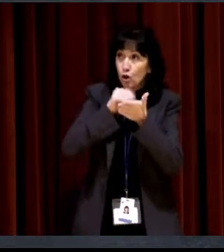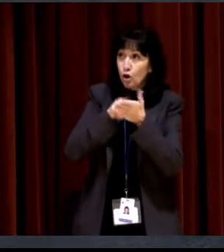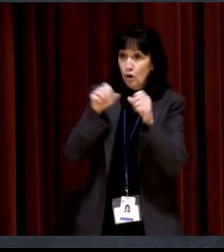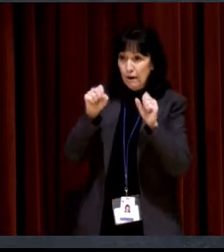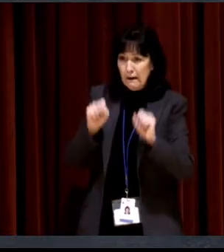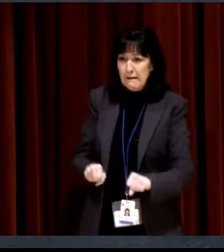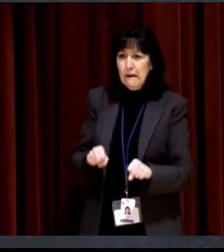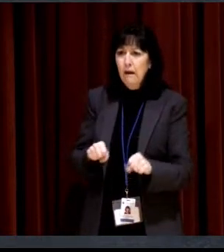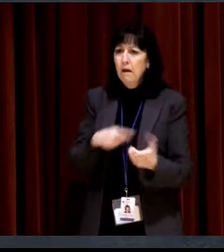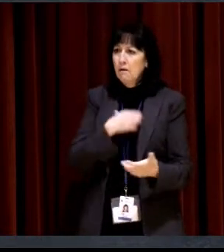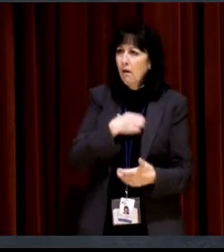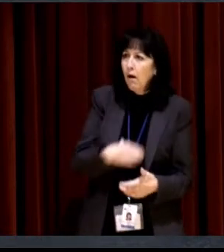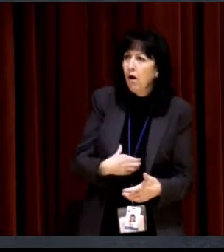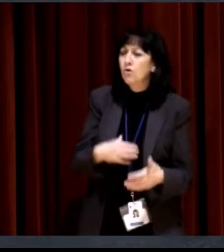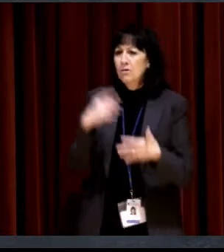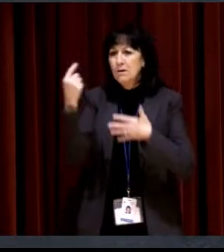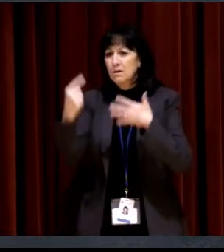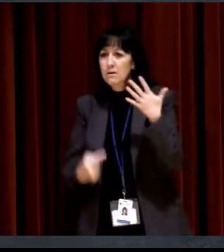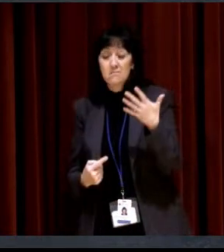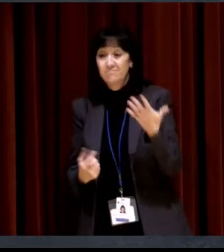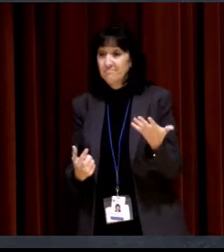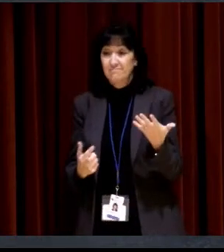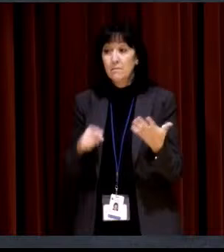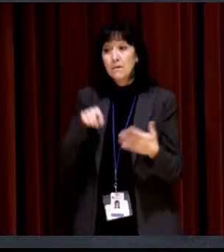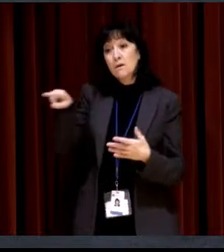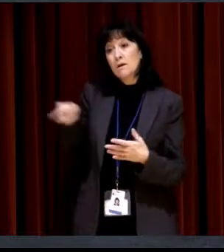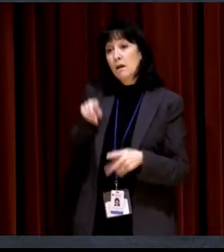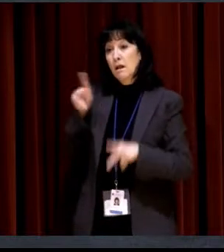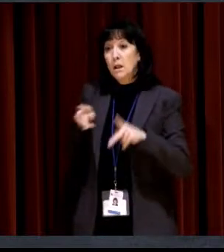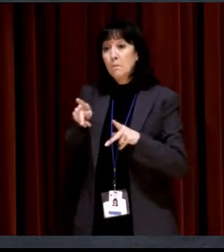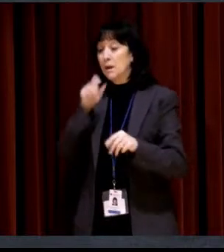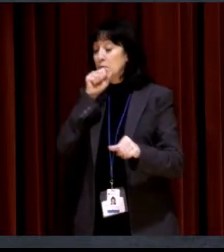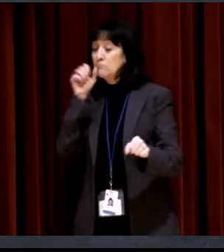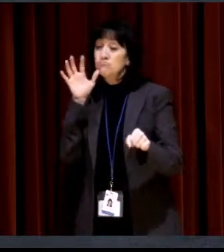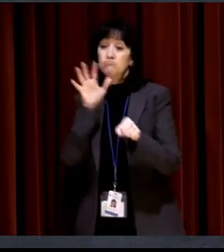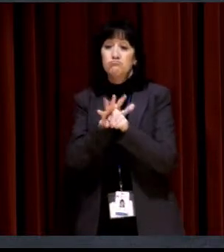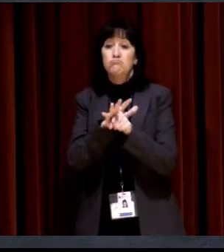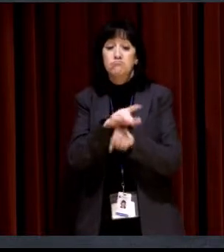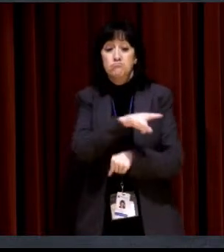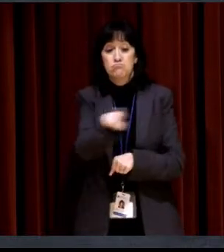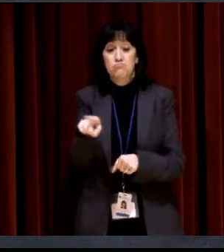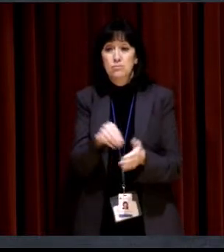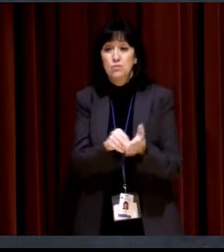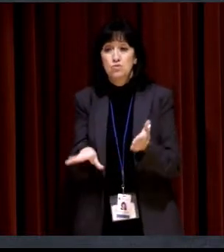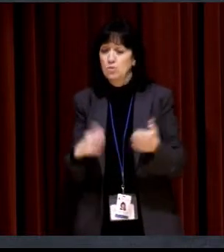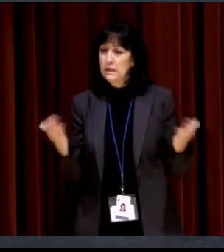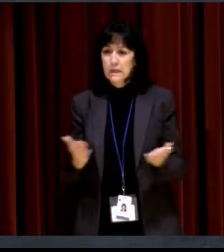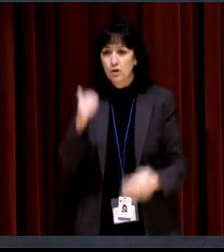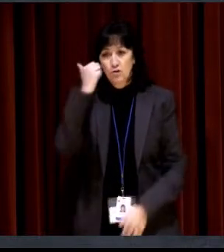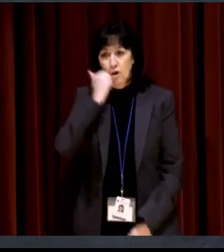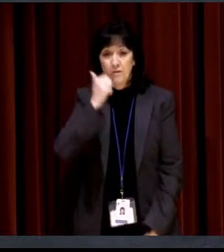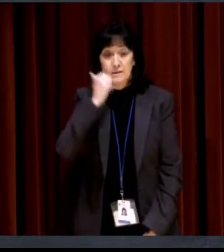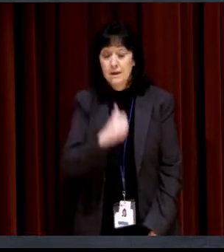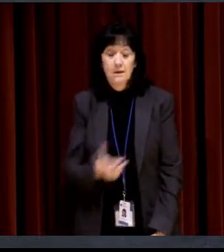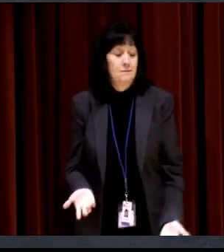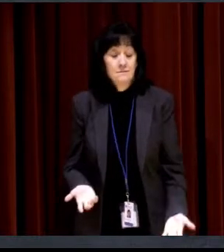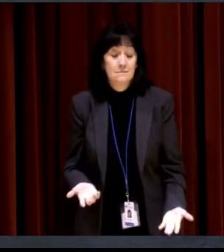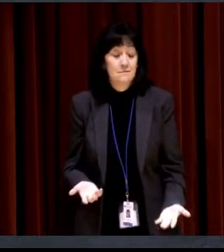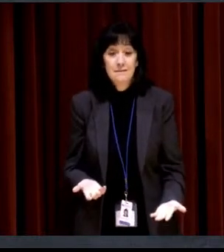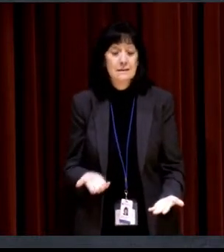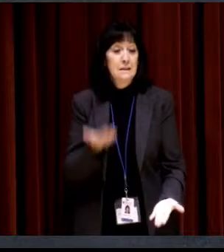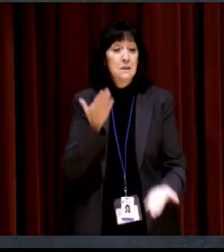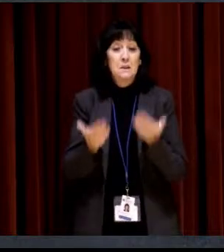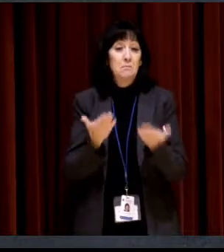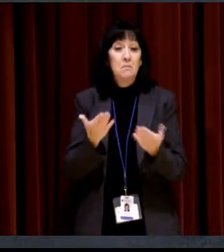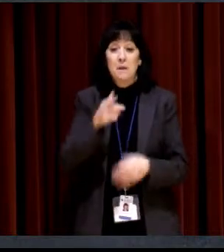the one who have the highest amount of trauma, are here every day. Even if they're not supposed to be here, they're here